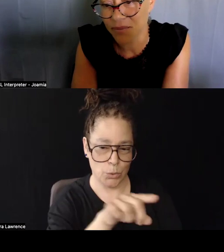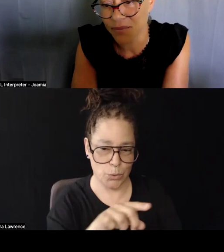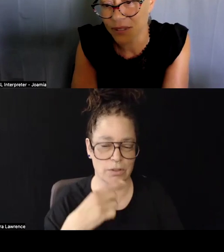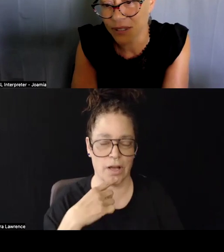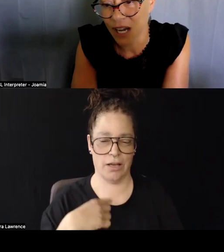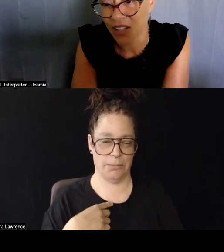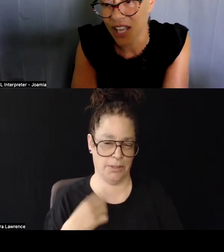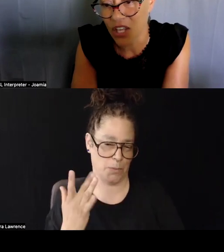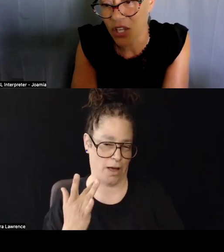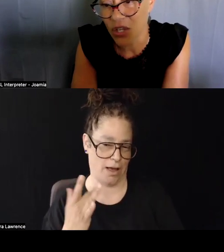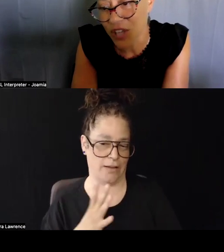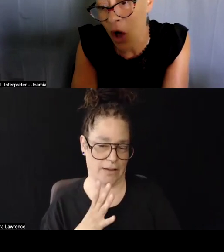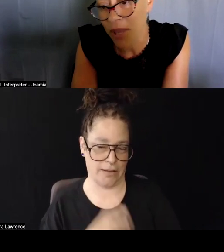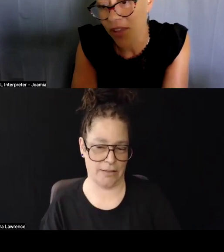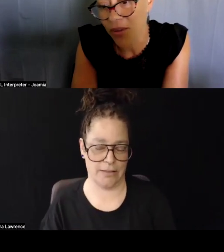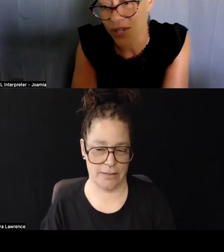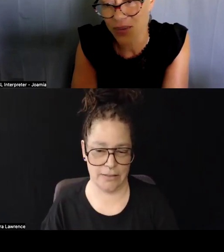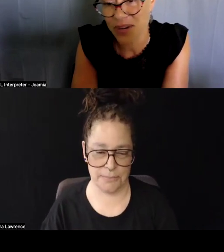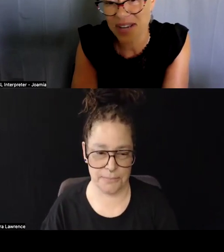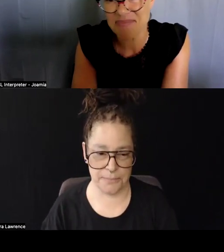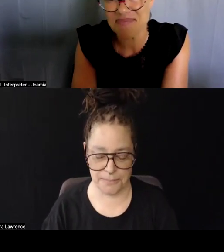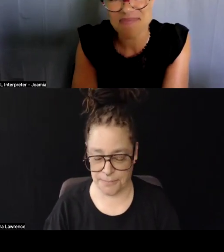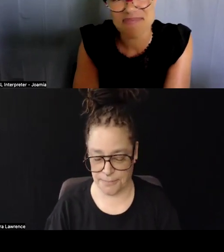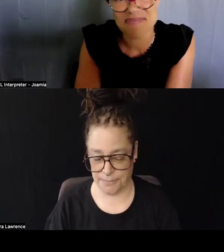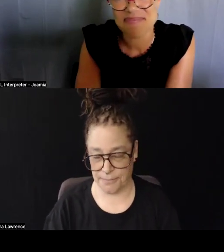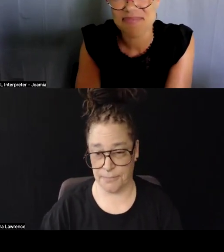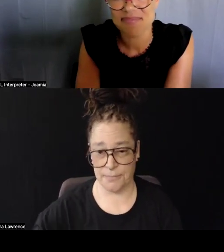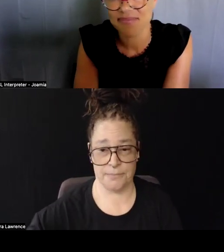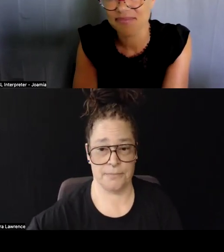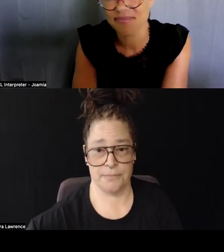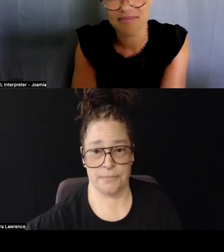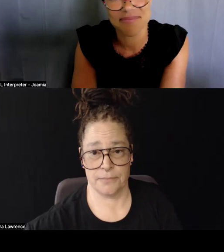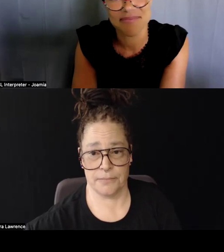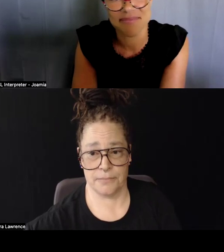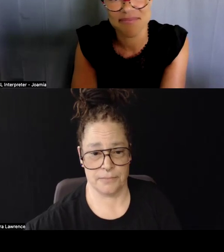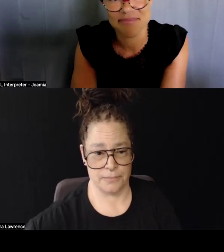Again, I'll let you tell me the reason why.